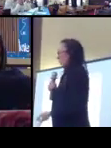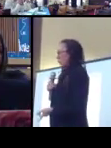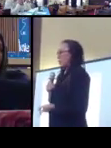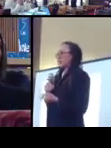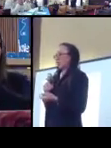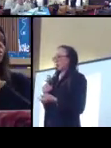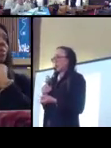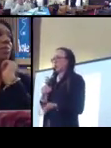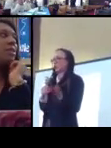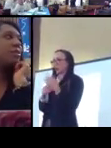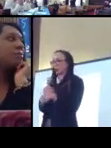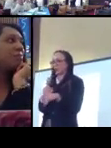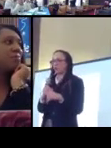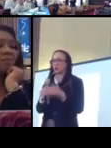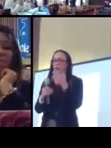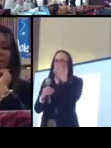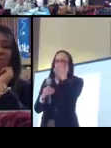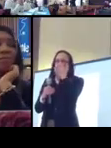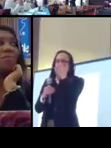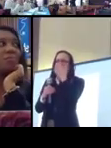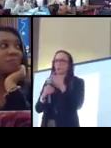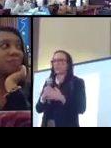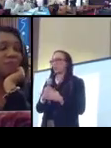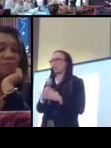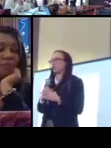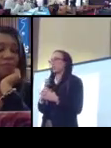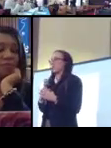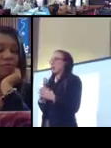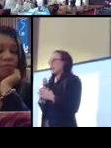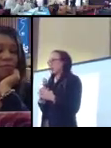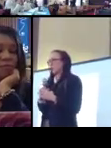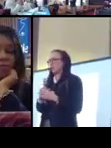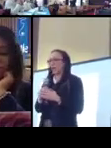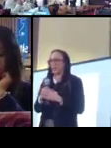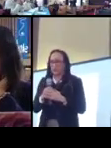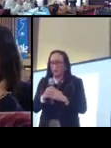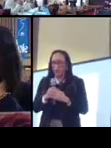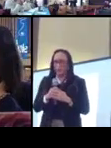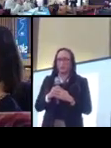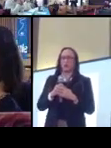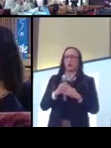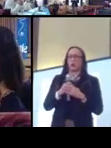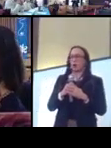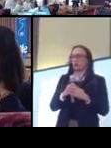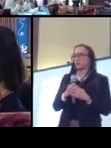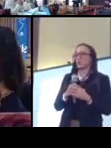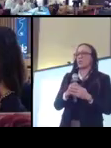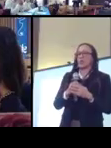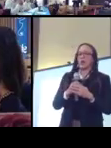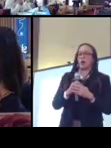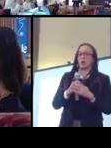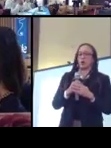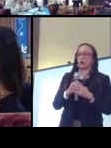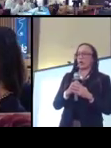and of course the implementation matrix, which we'll get into a little bit later in this presentation, actually gives guidance on